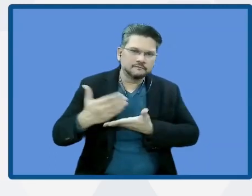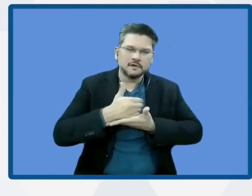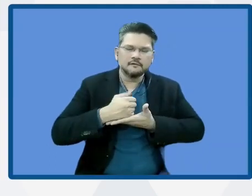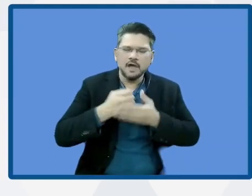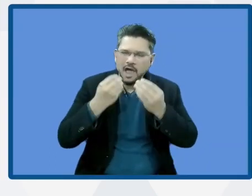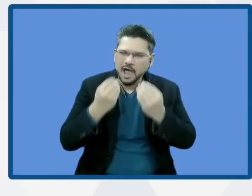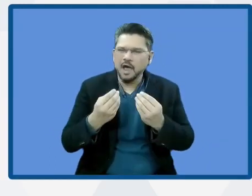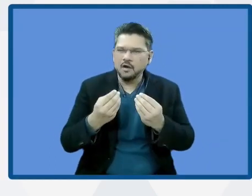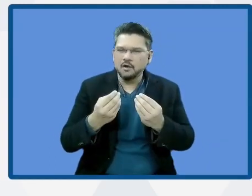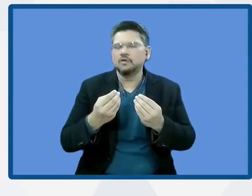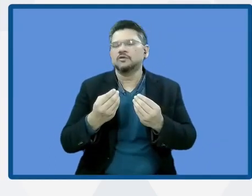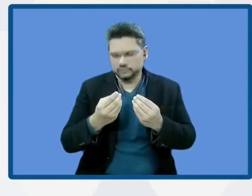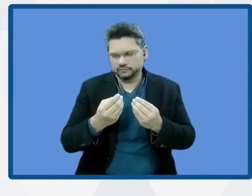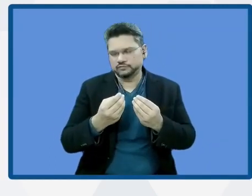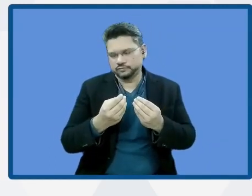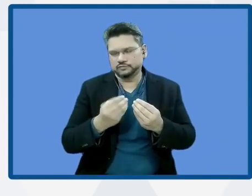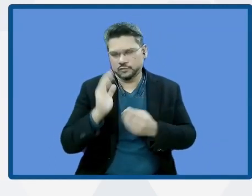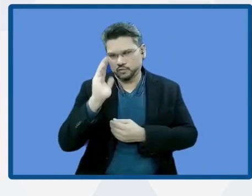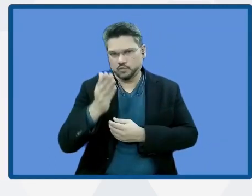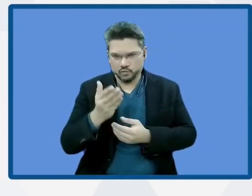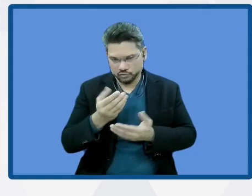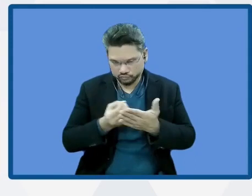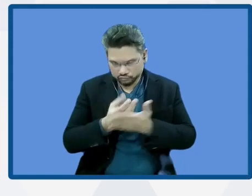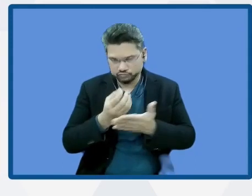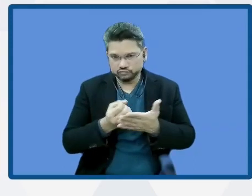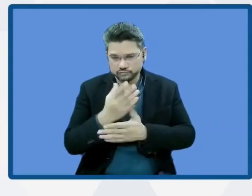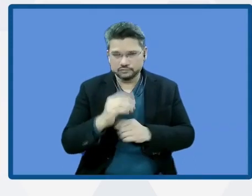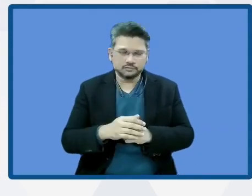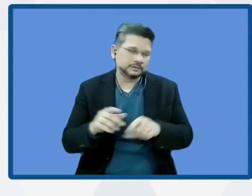This is something that has come up very often in the past. We've always talked about the